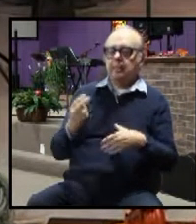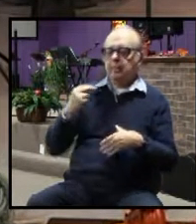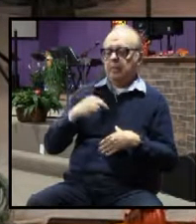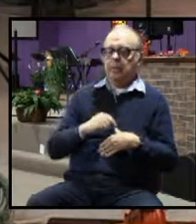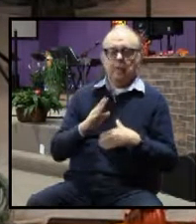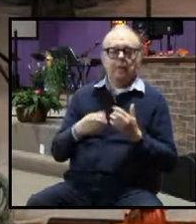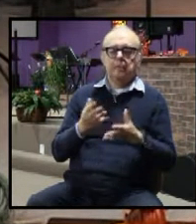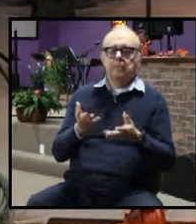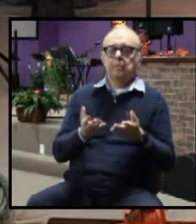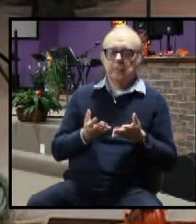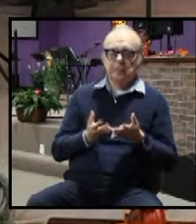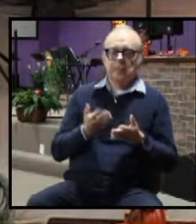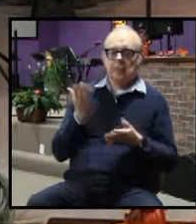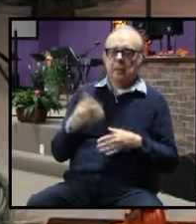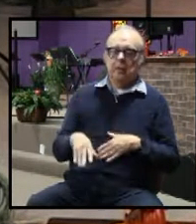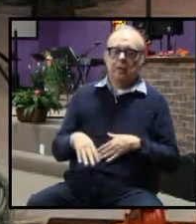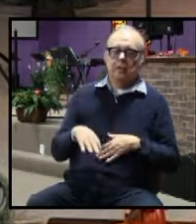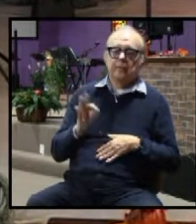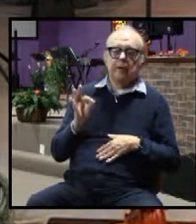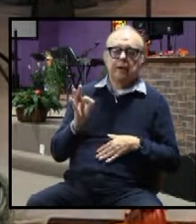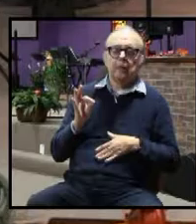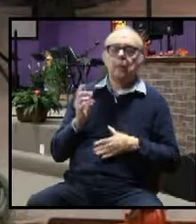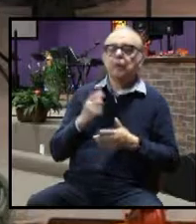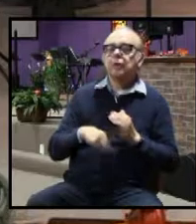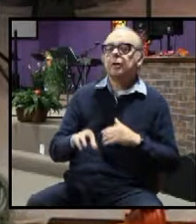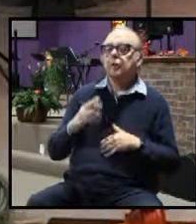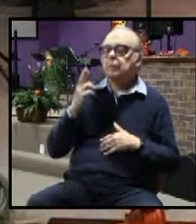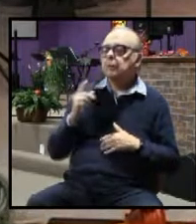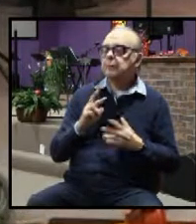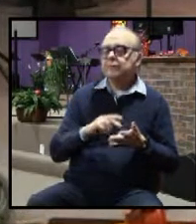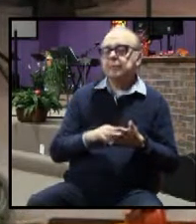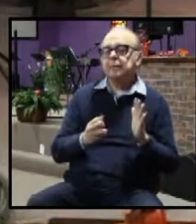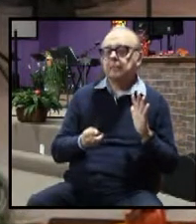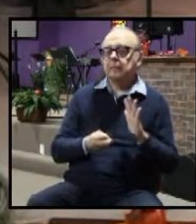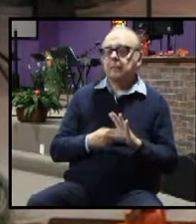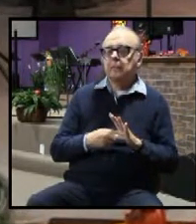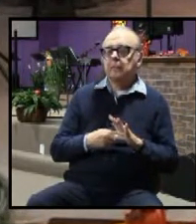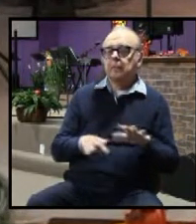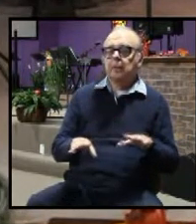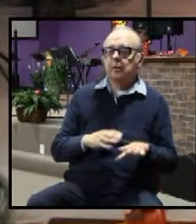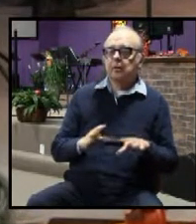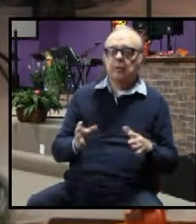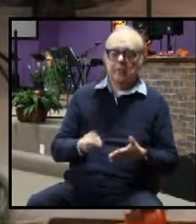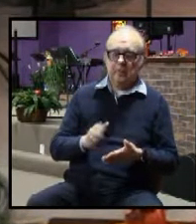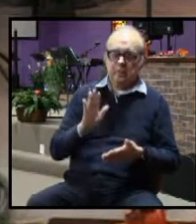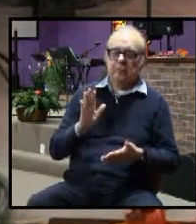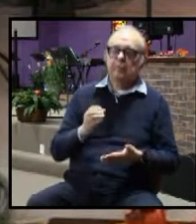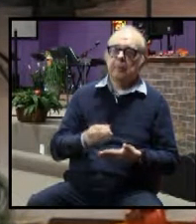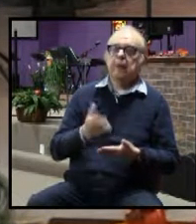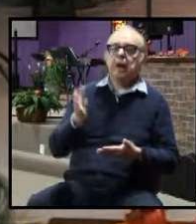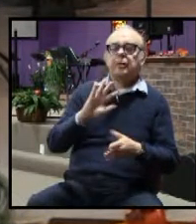to look inside yourself all you want to, but you will never find out what your purpose is. All